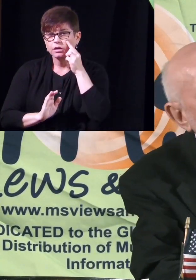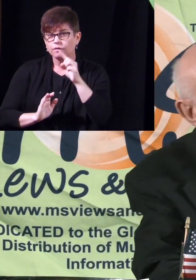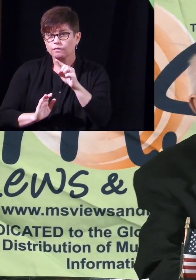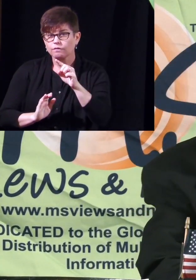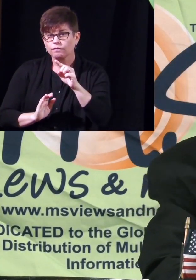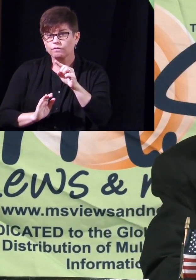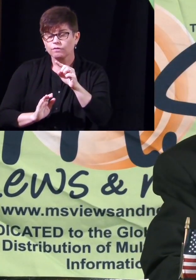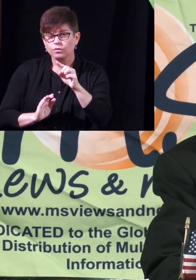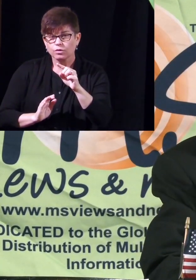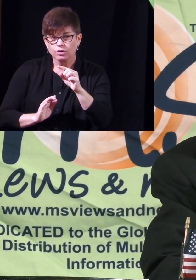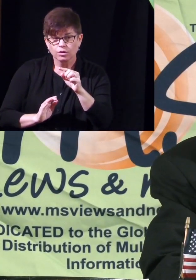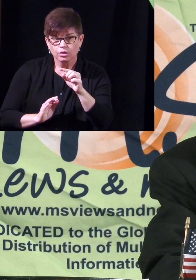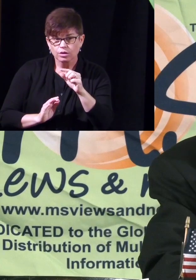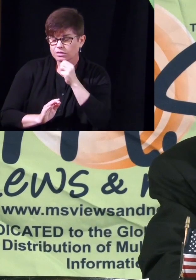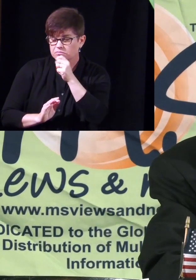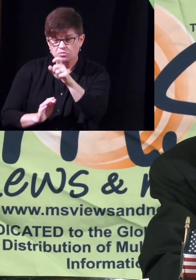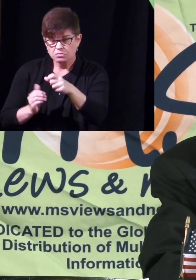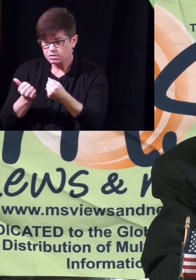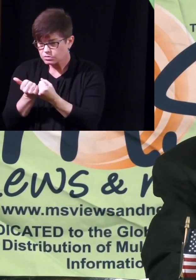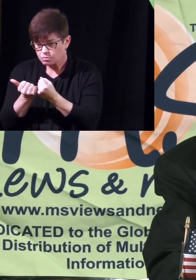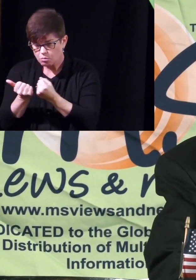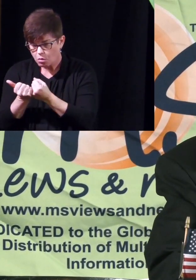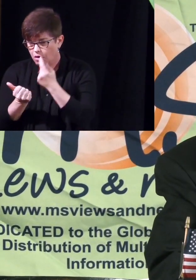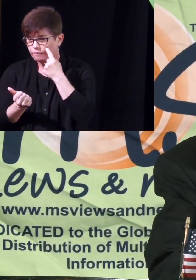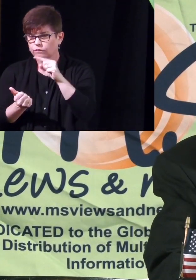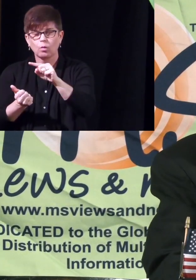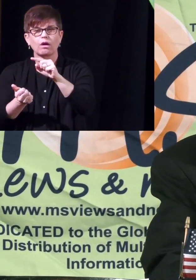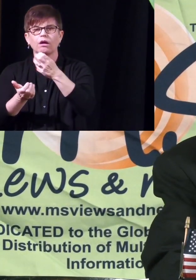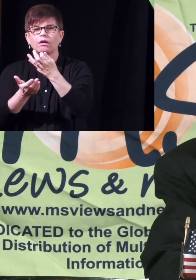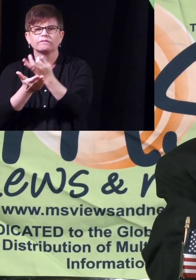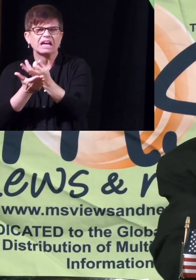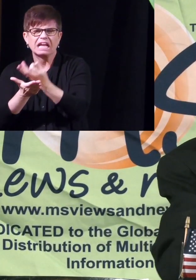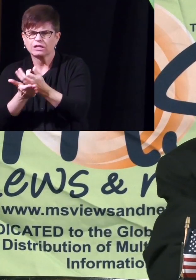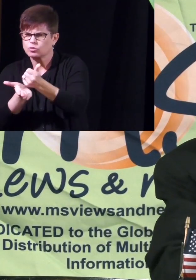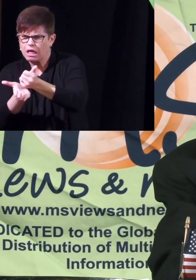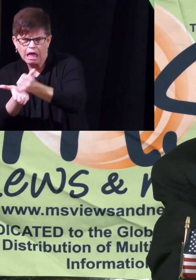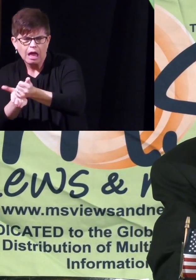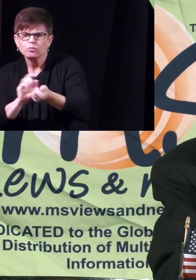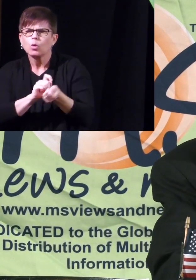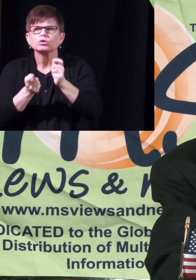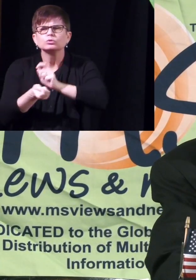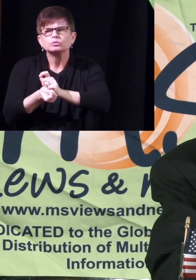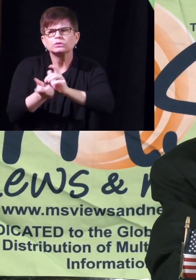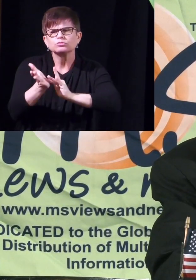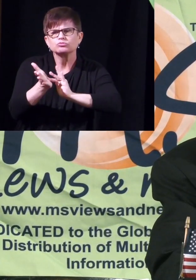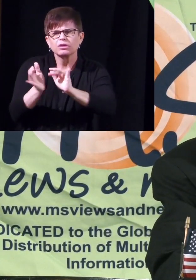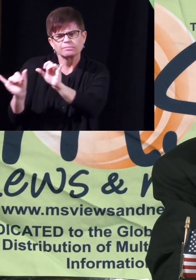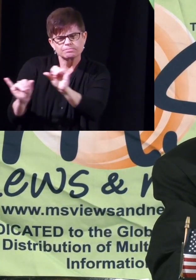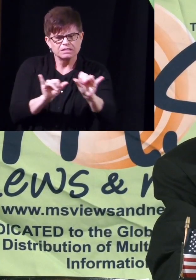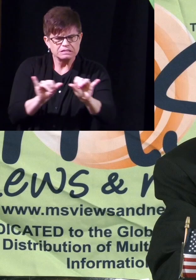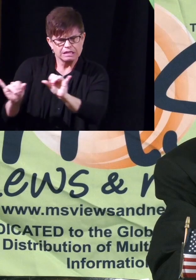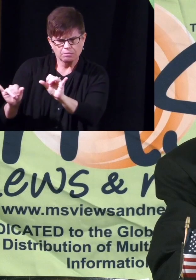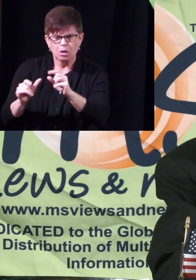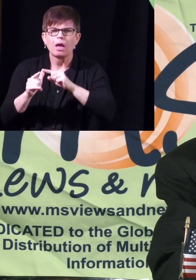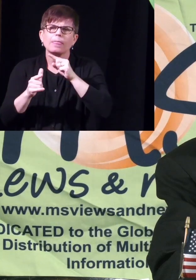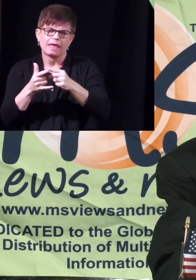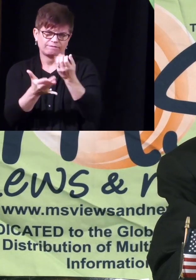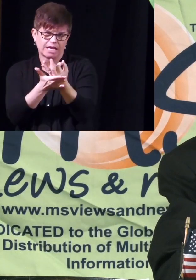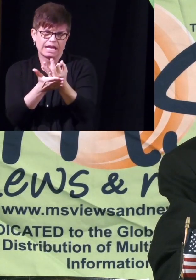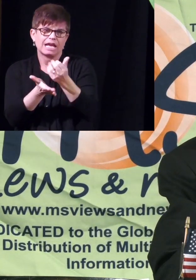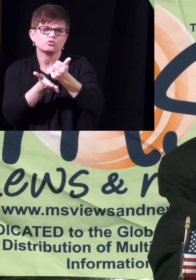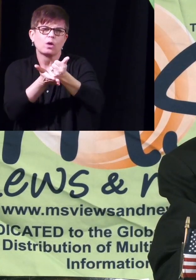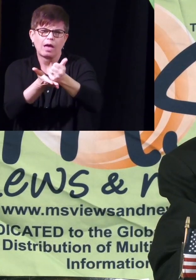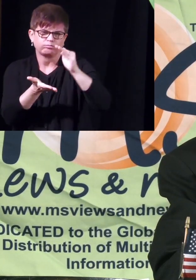Gilenya, they wouldn't get the support anymore, but maybe the generic would be affordable. Or we could switch to a drug that's very similar that they might get support. That's how Mayzent